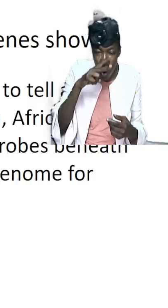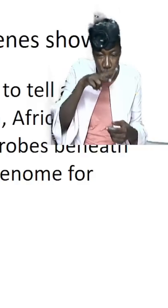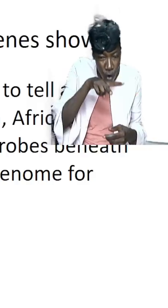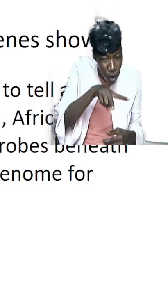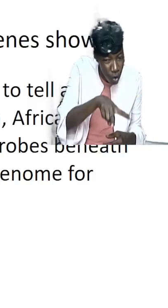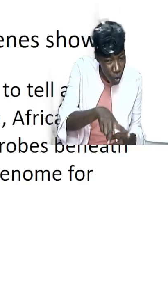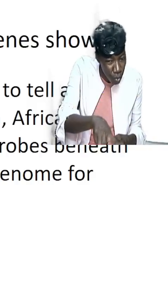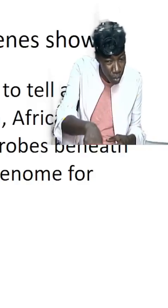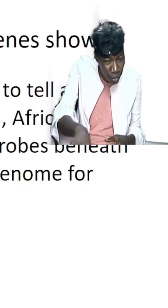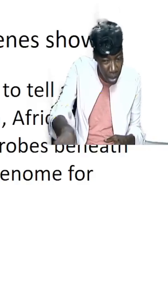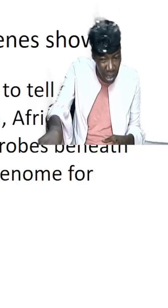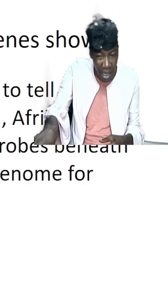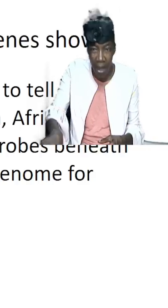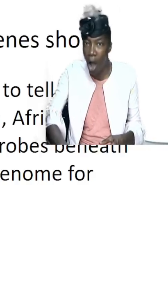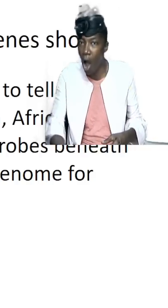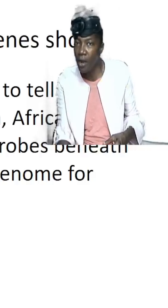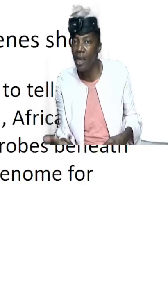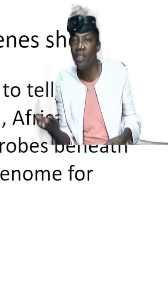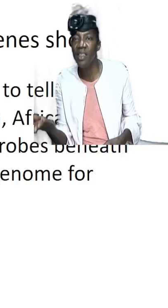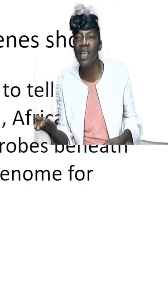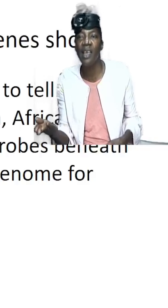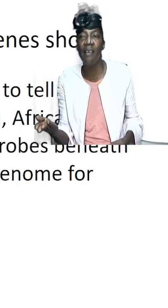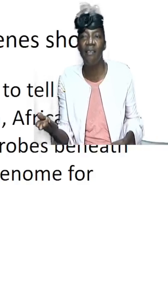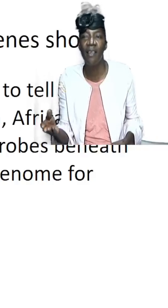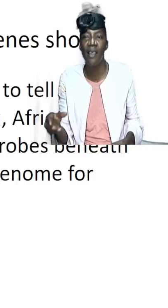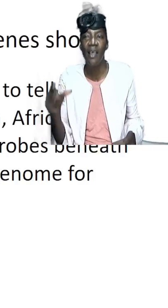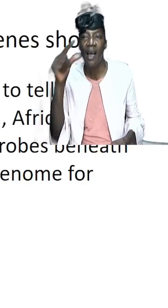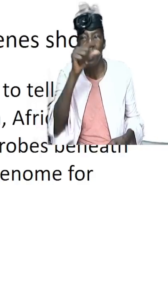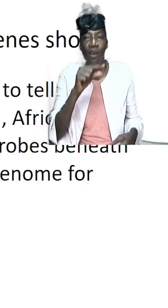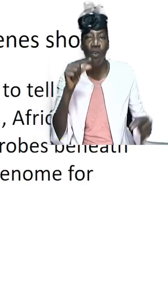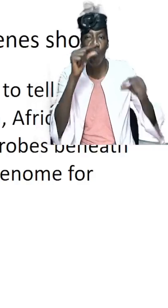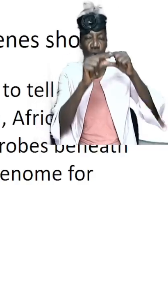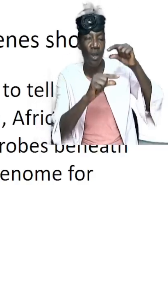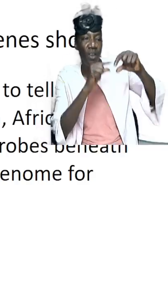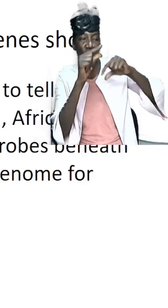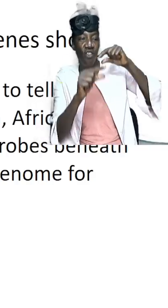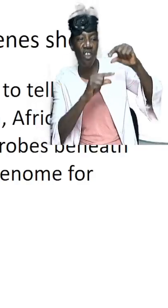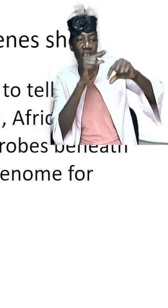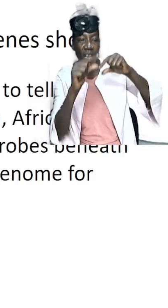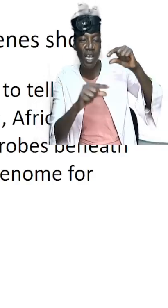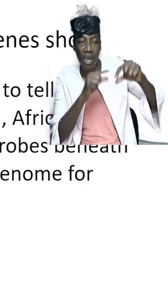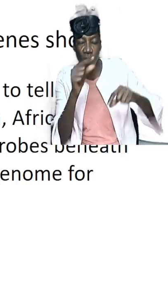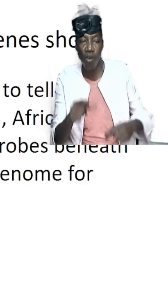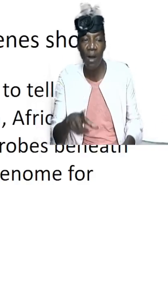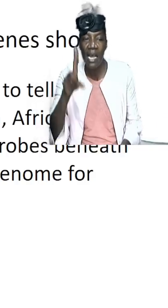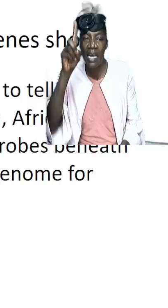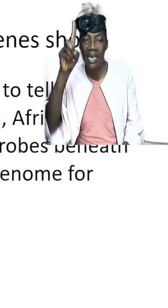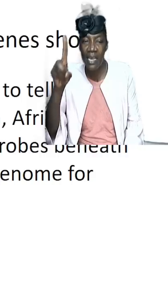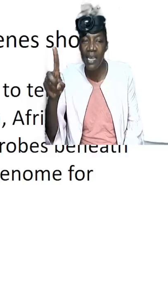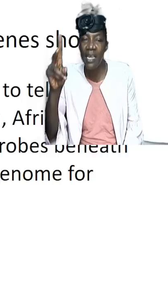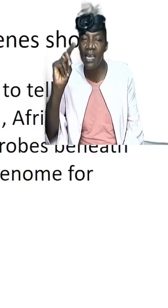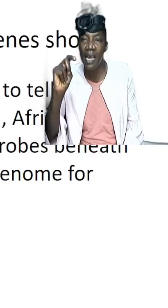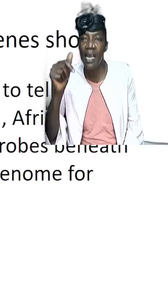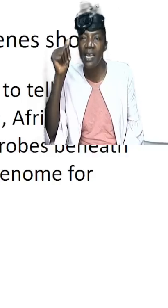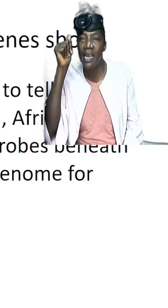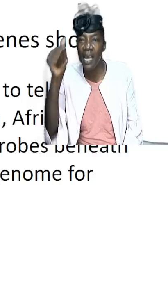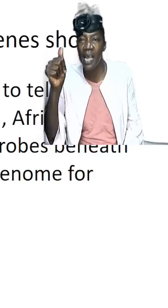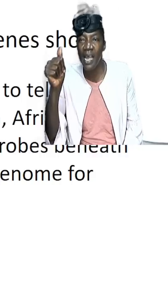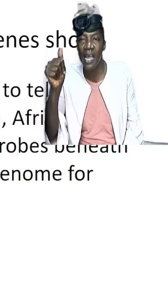surface characteristics and scan the genome for DNA